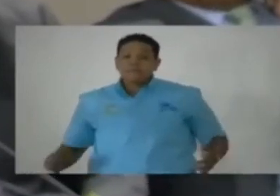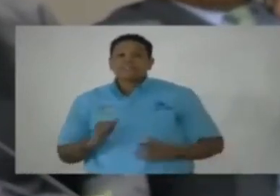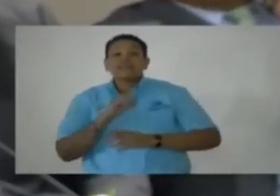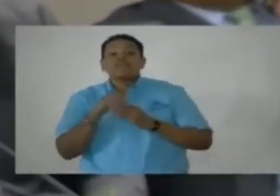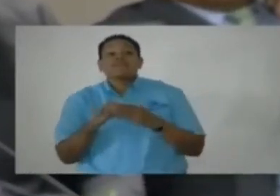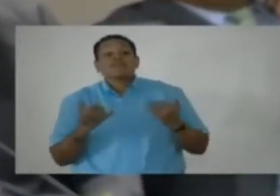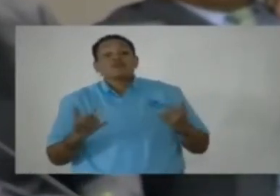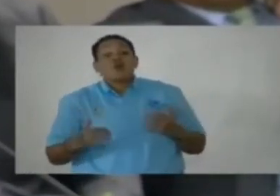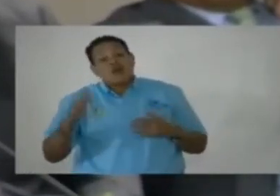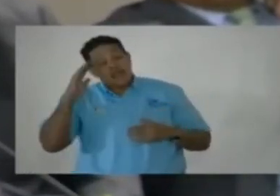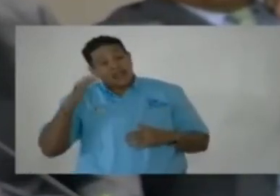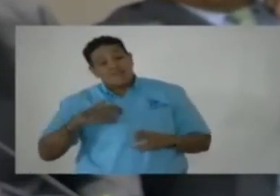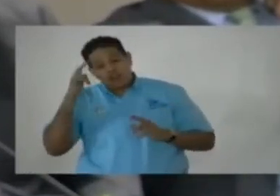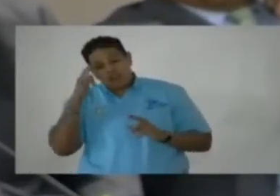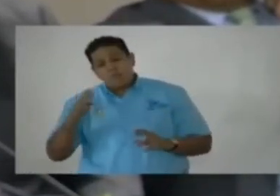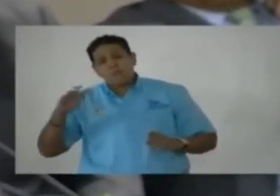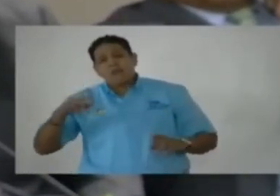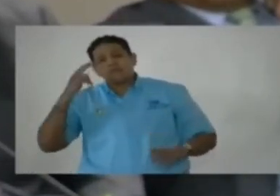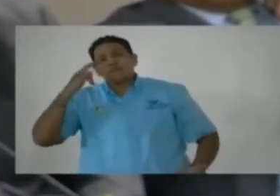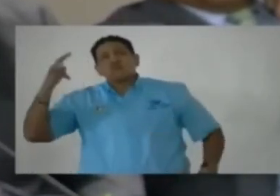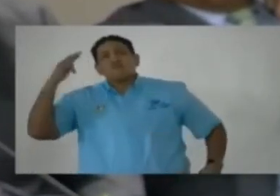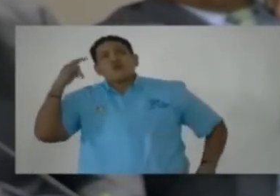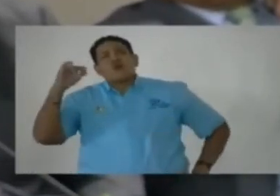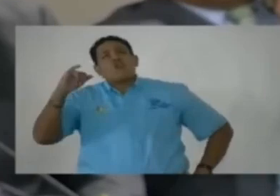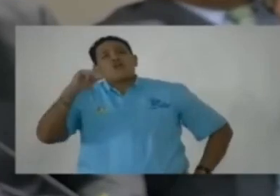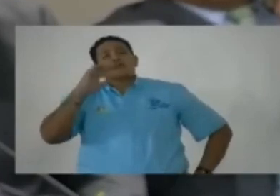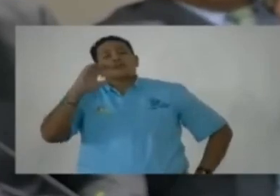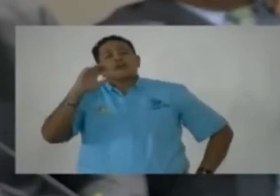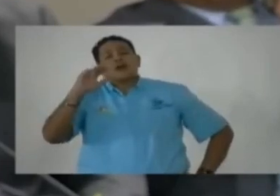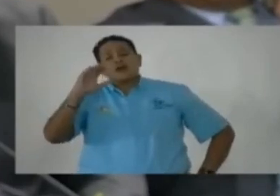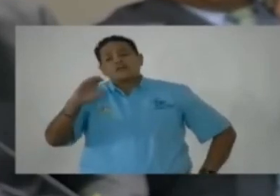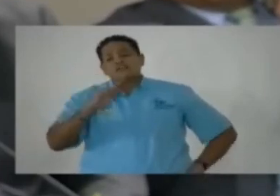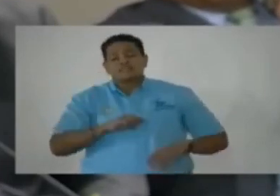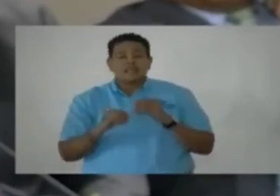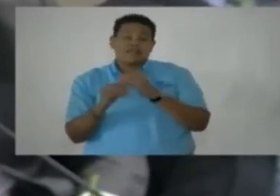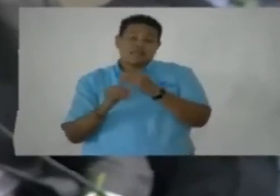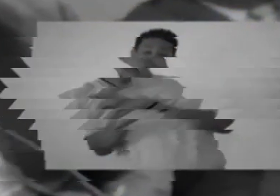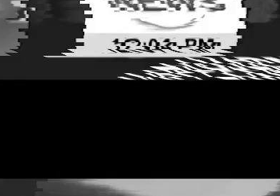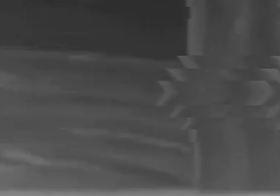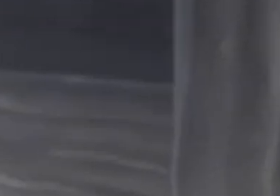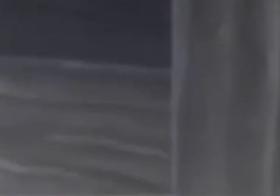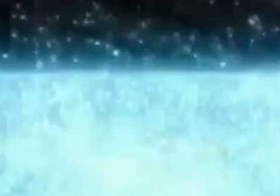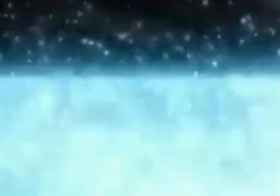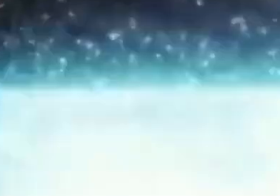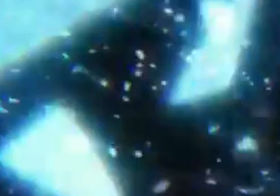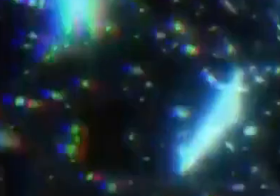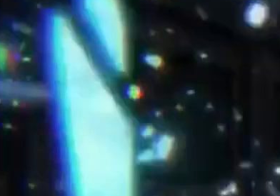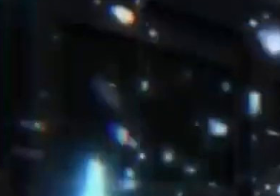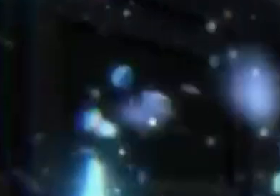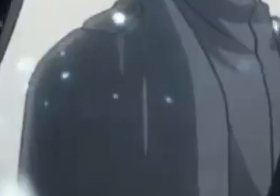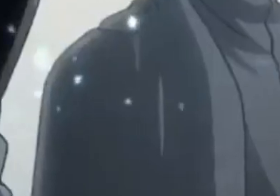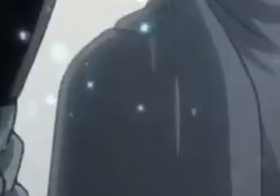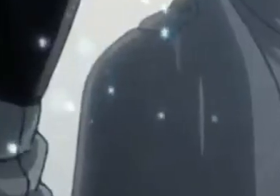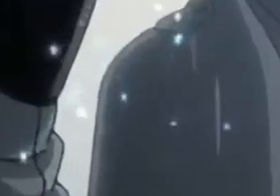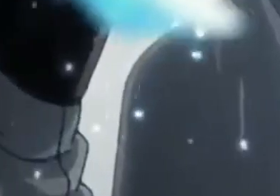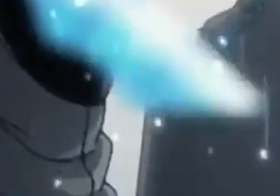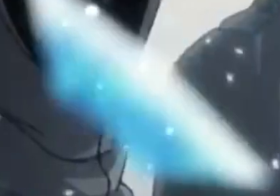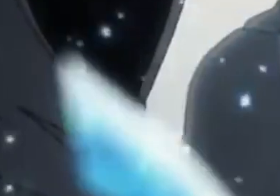minister says the ministry is working to educate and engage the public on constitutional reform.